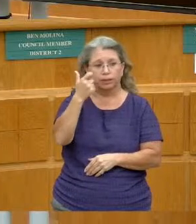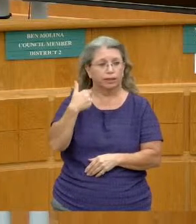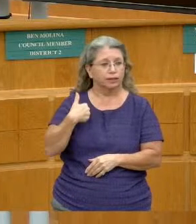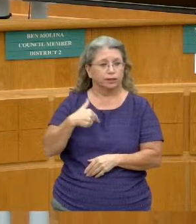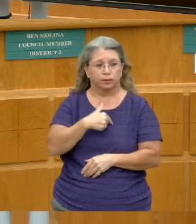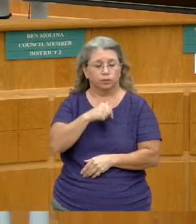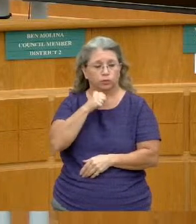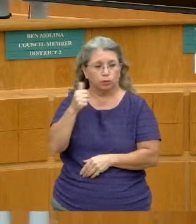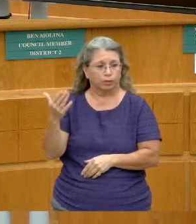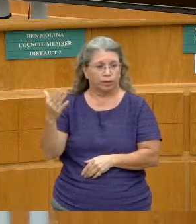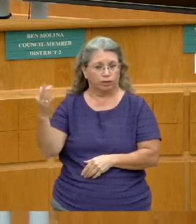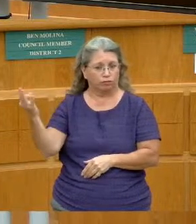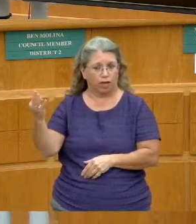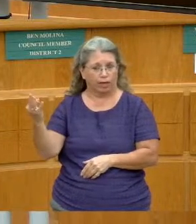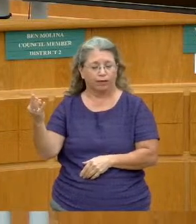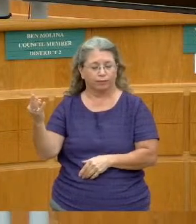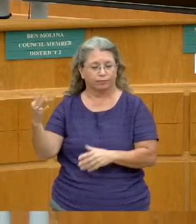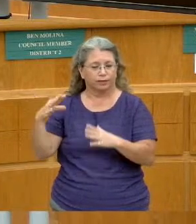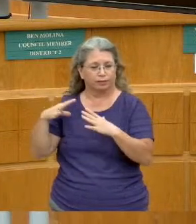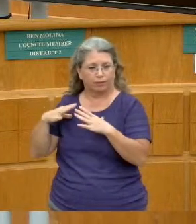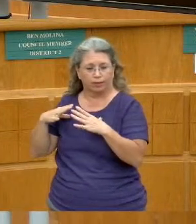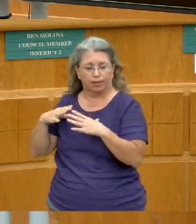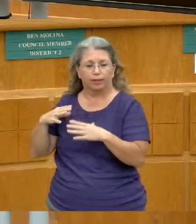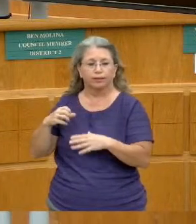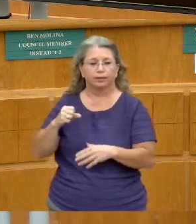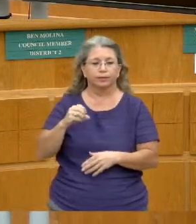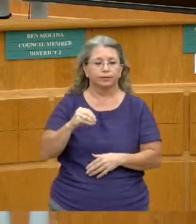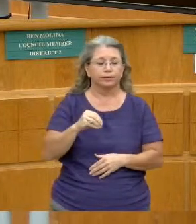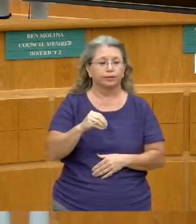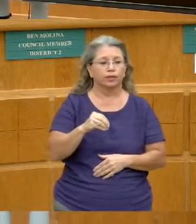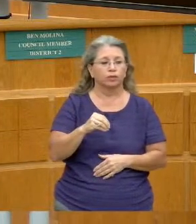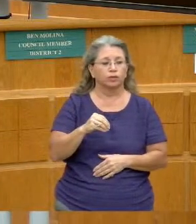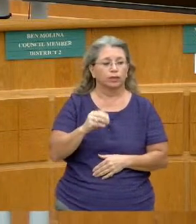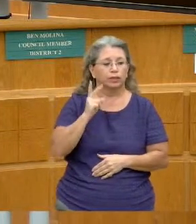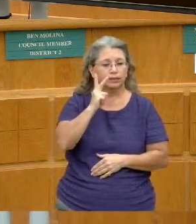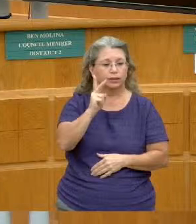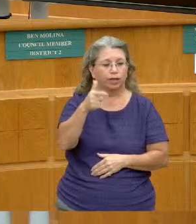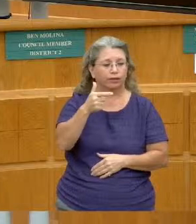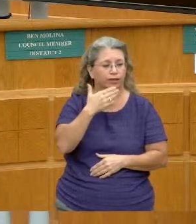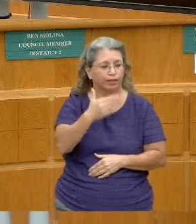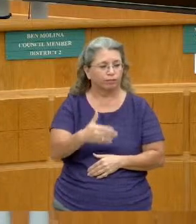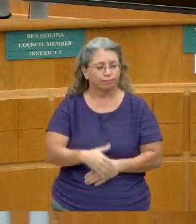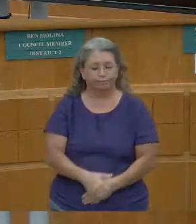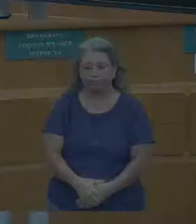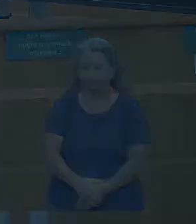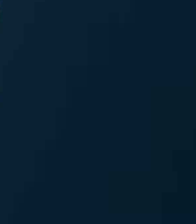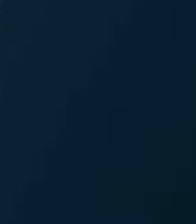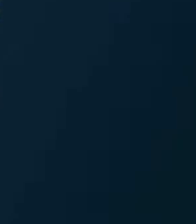Friday, just one day, so Thursday instead of Wednesday. All right, we'll see you all later. Thank you.